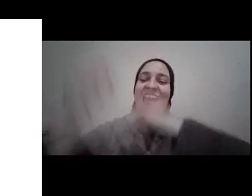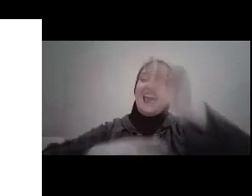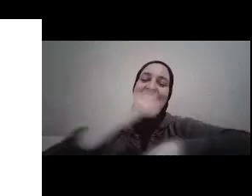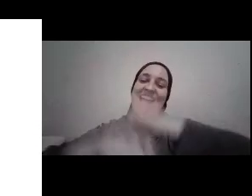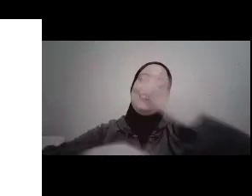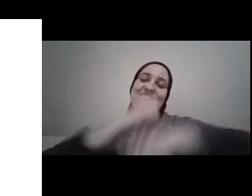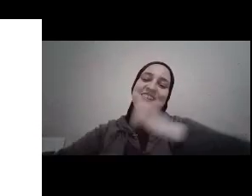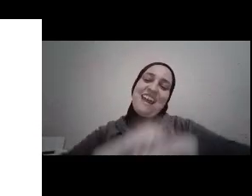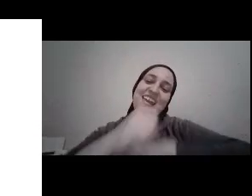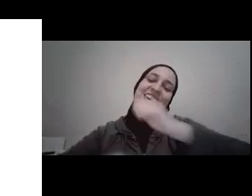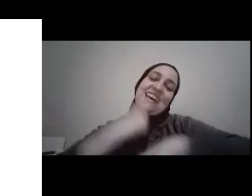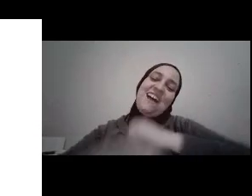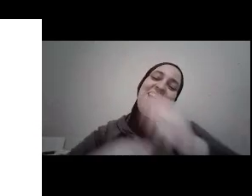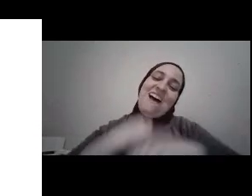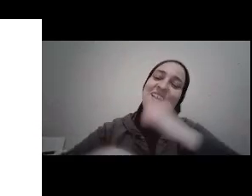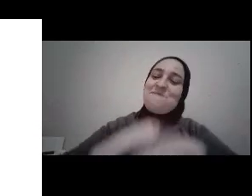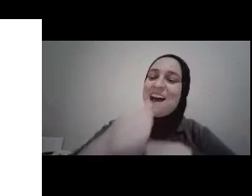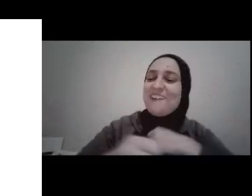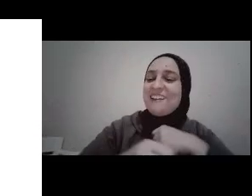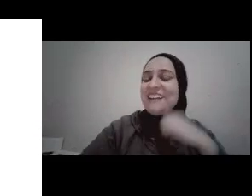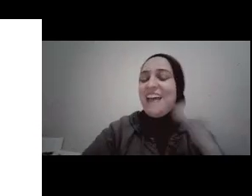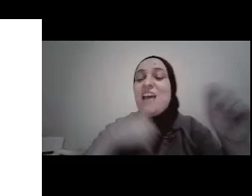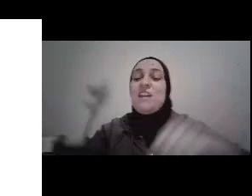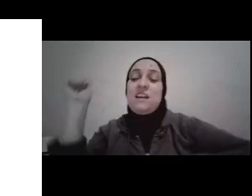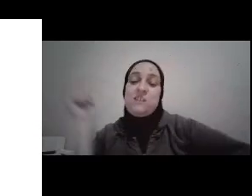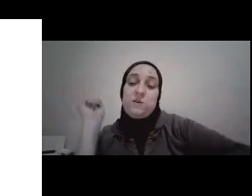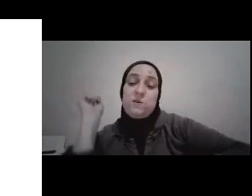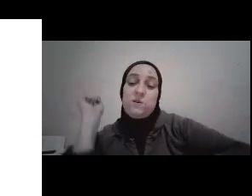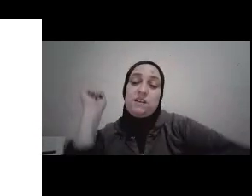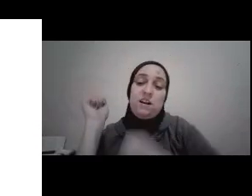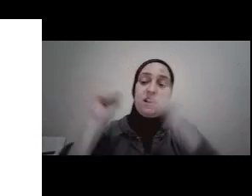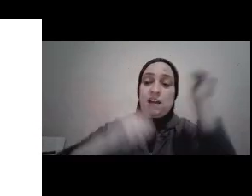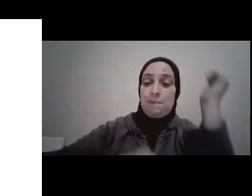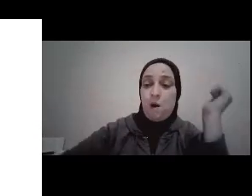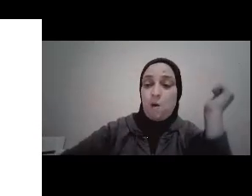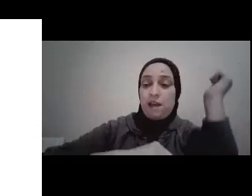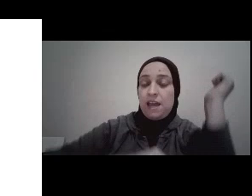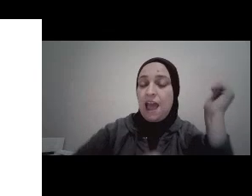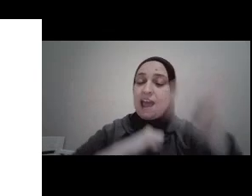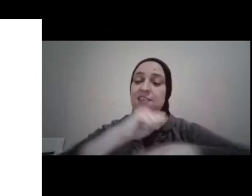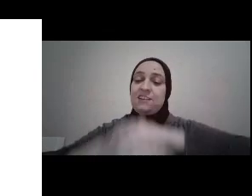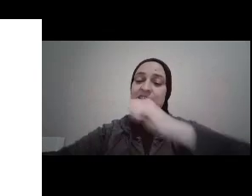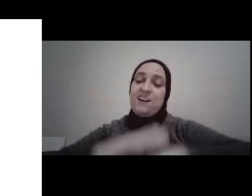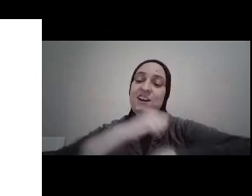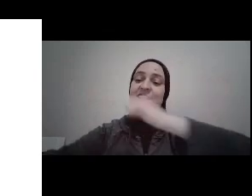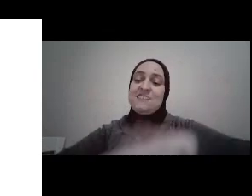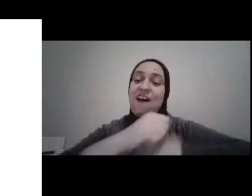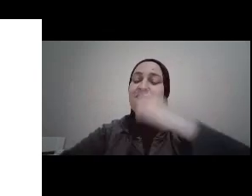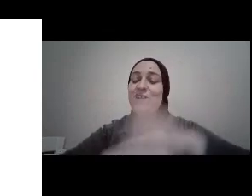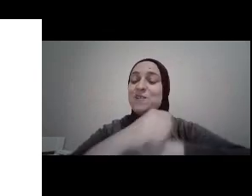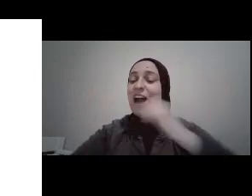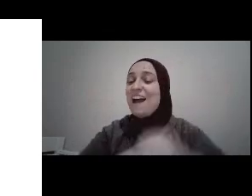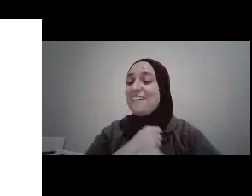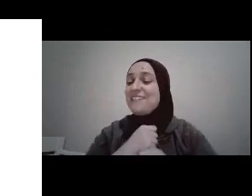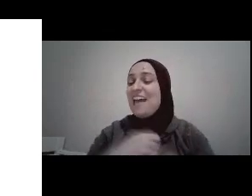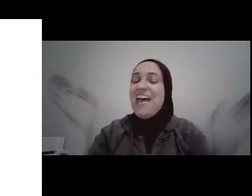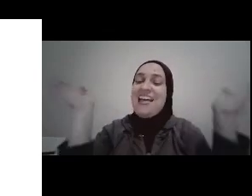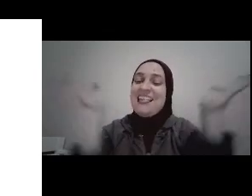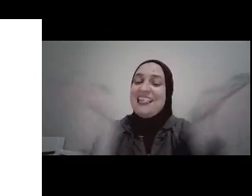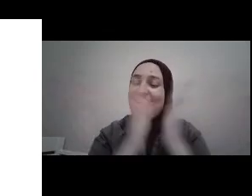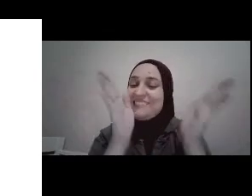in and you shake it all about. You do the turkey pokey and you turn yourself